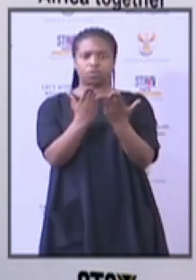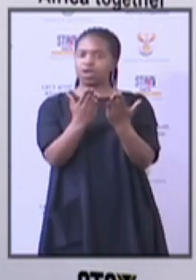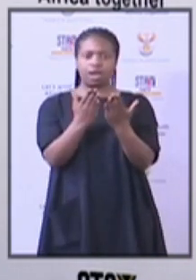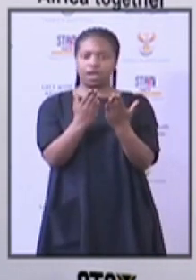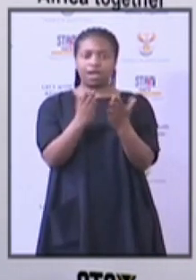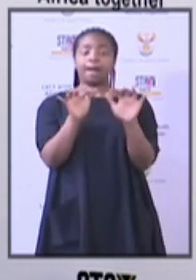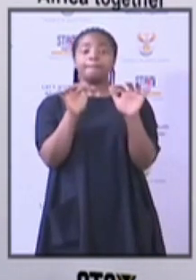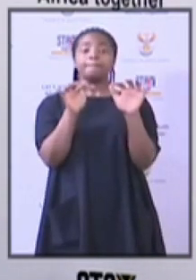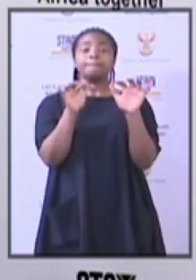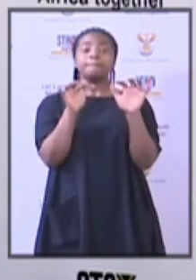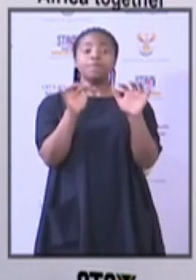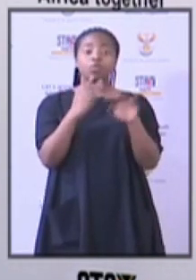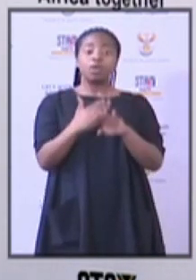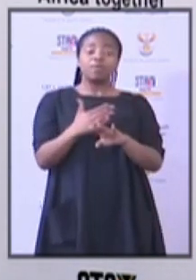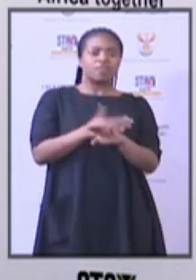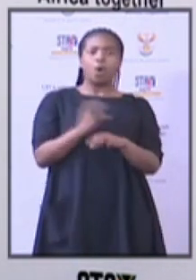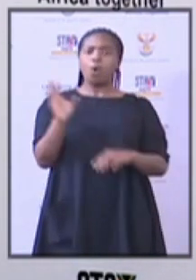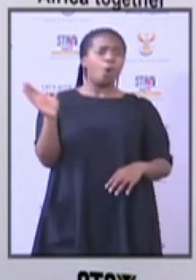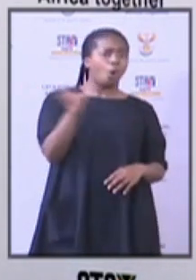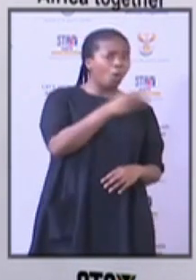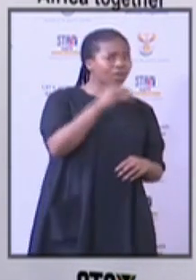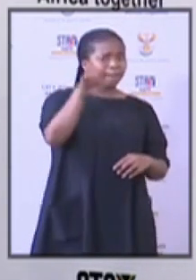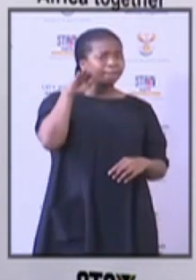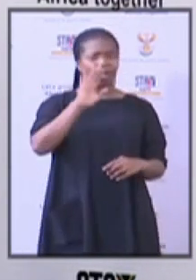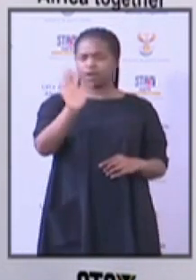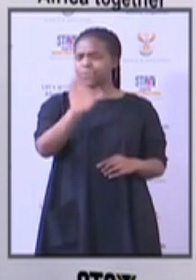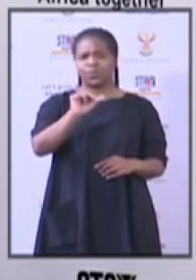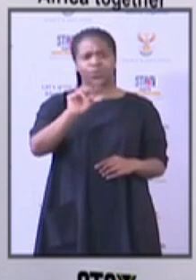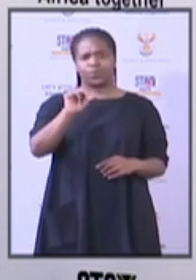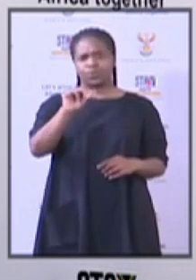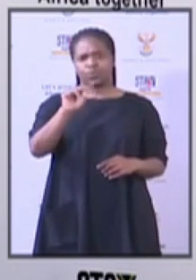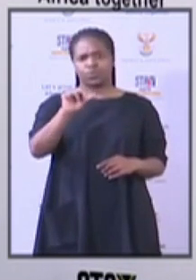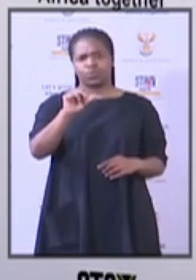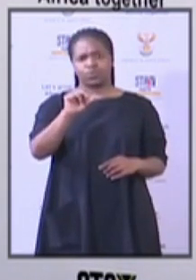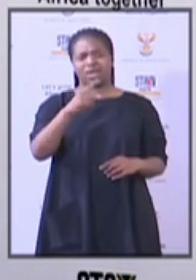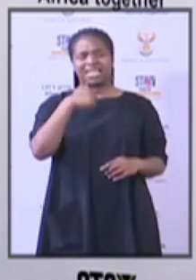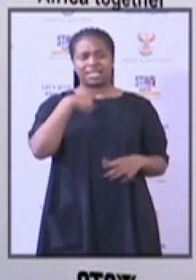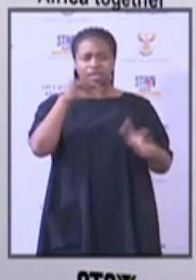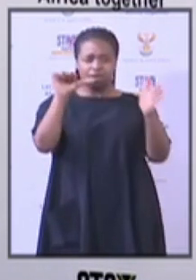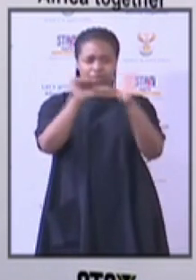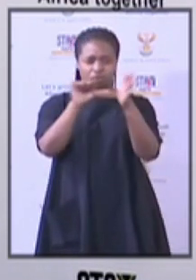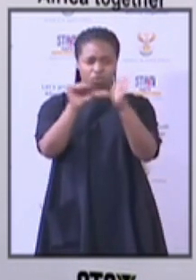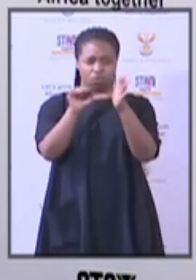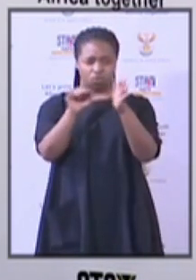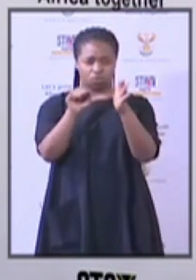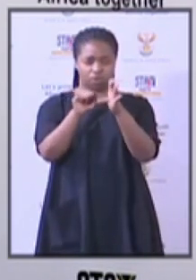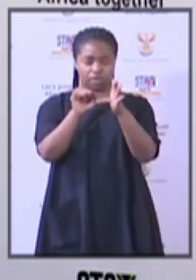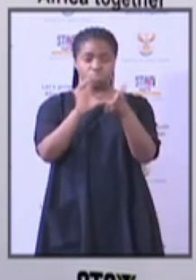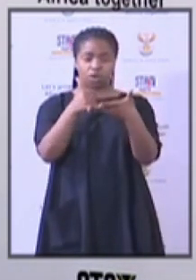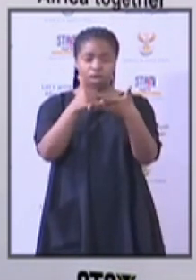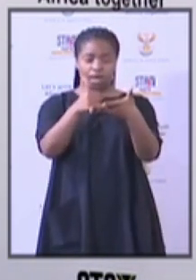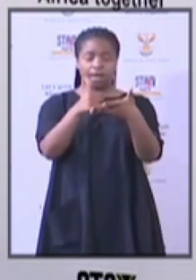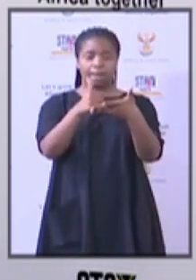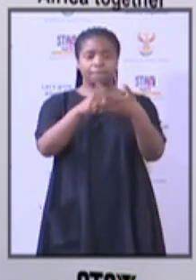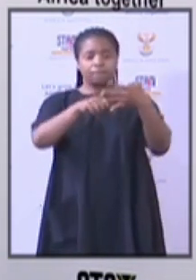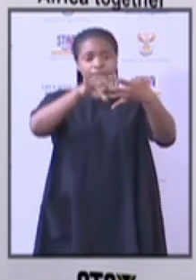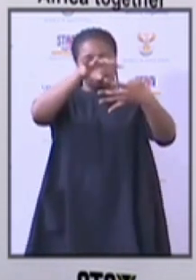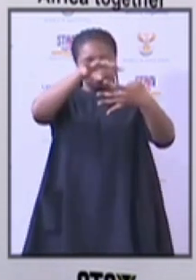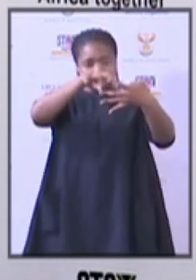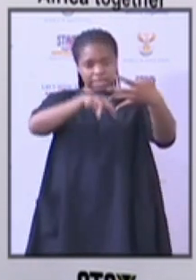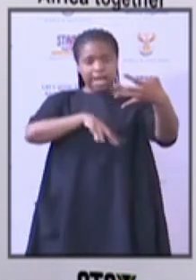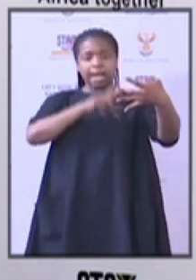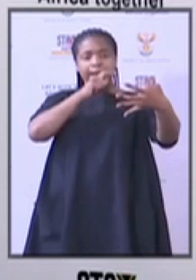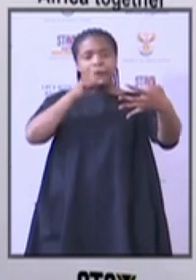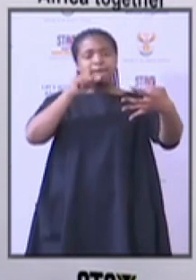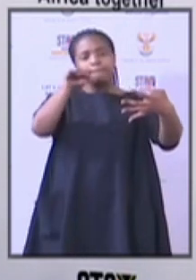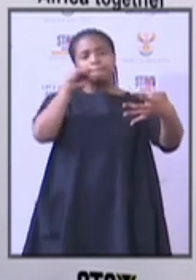asi di banka ka moka. So it's not all the banks. I think it will be important to help people by reading the names